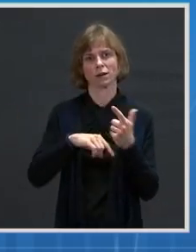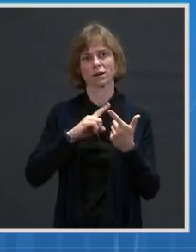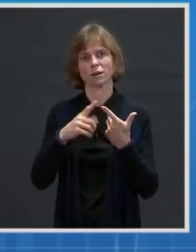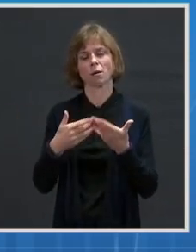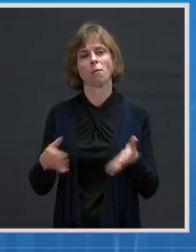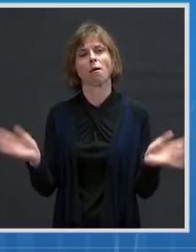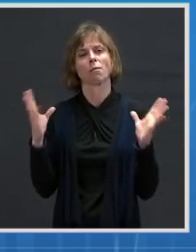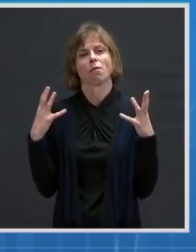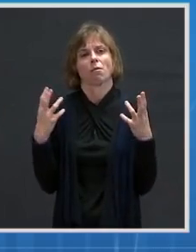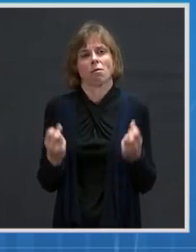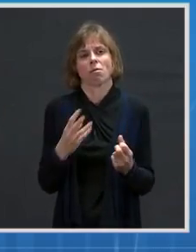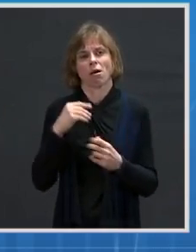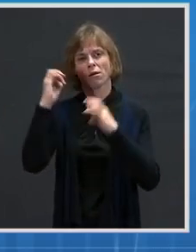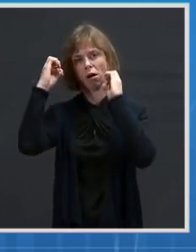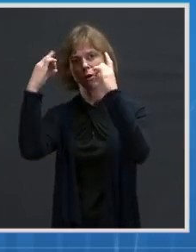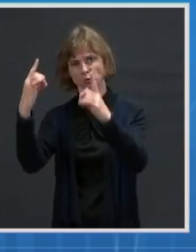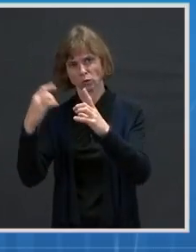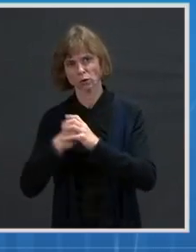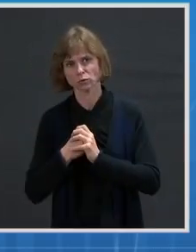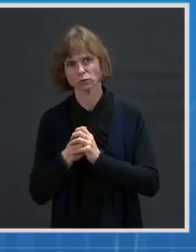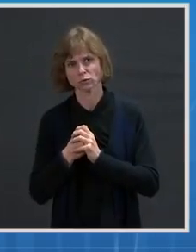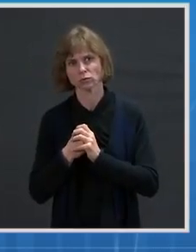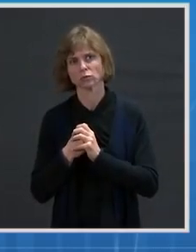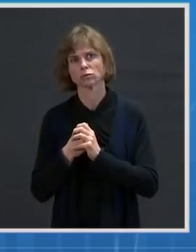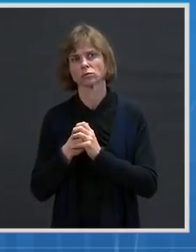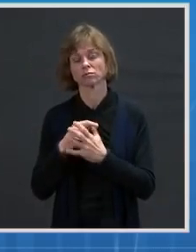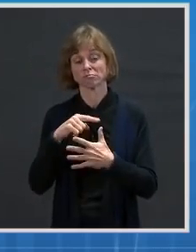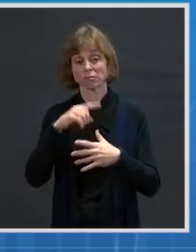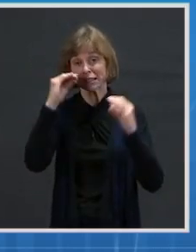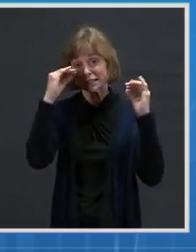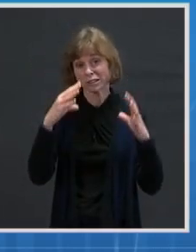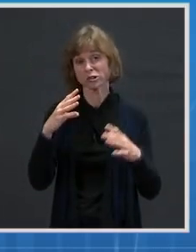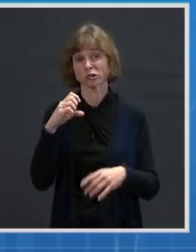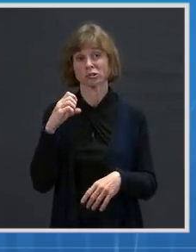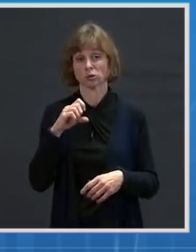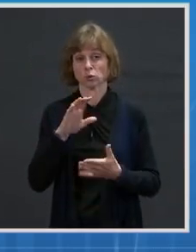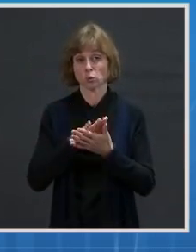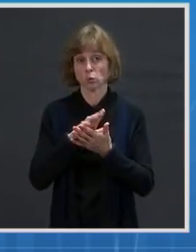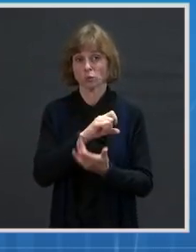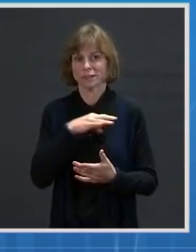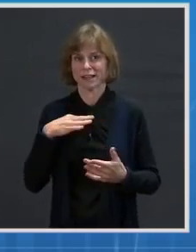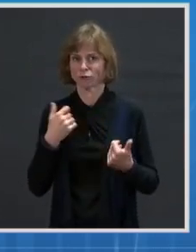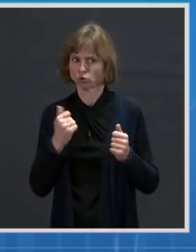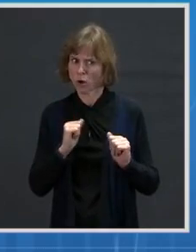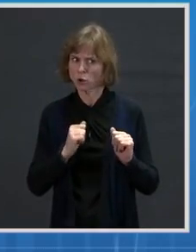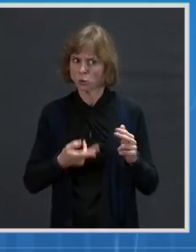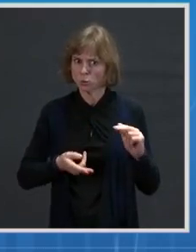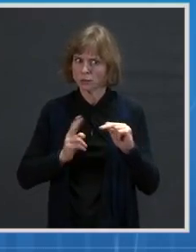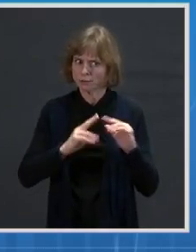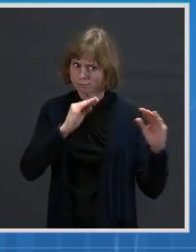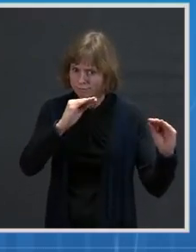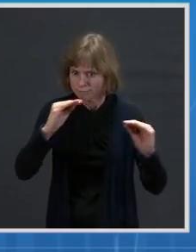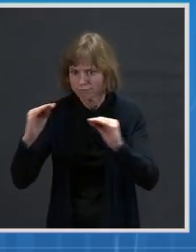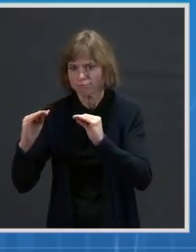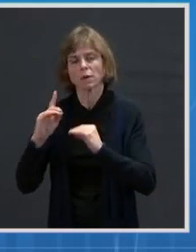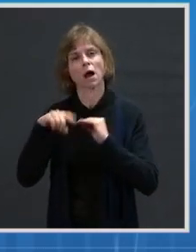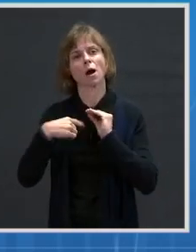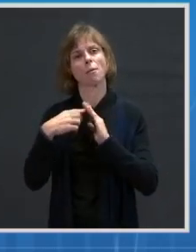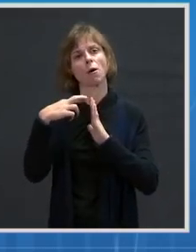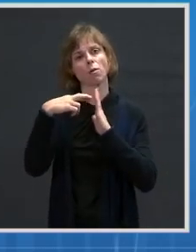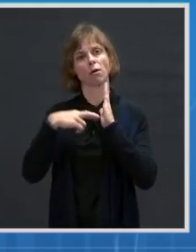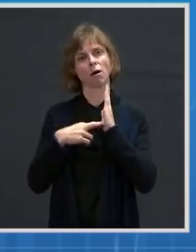education partners, including teachers and other school staff, to increase awareness of the guidance and to support its use in